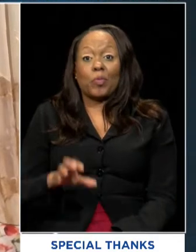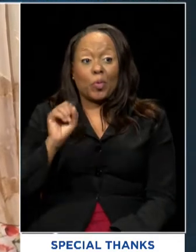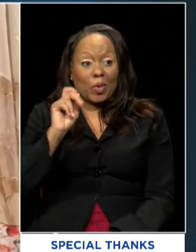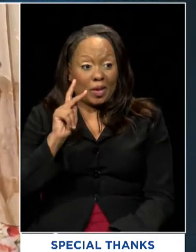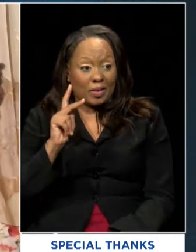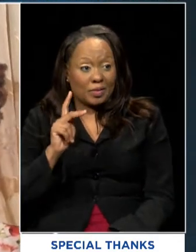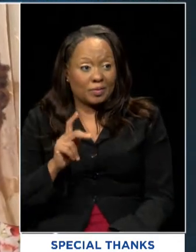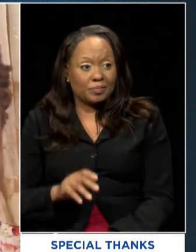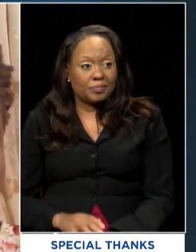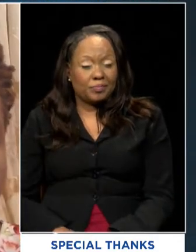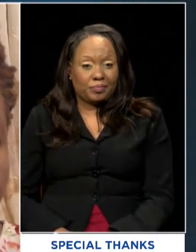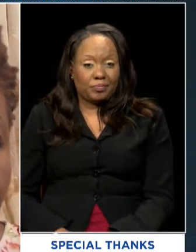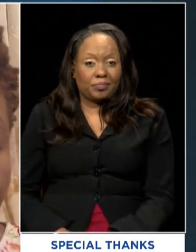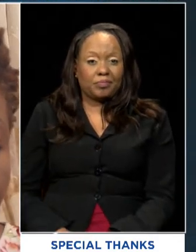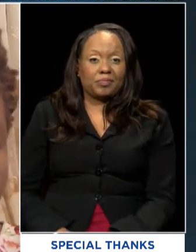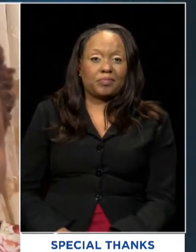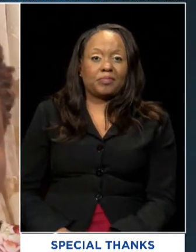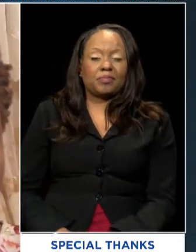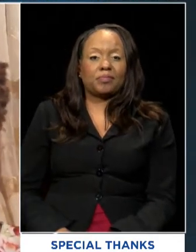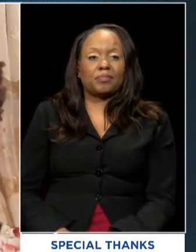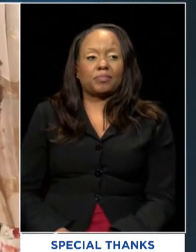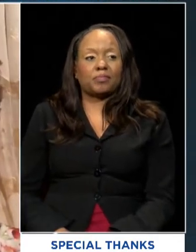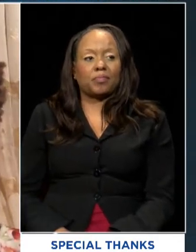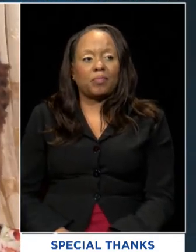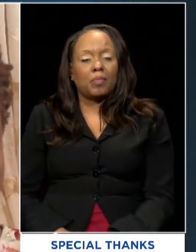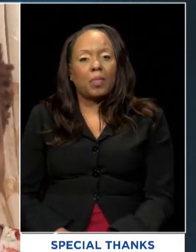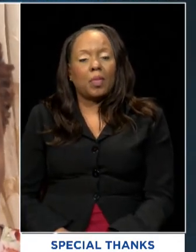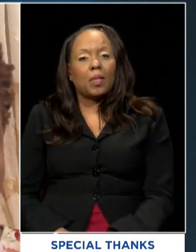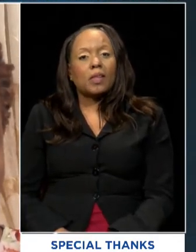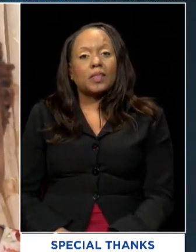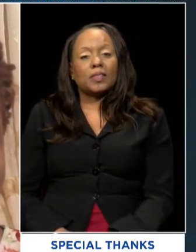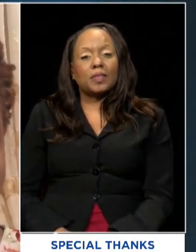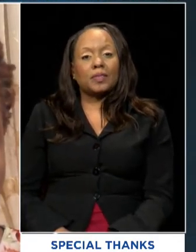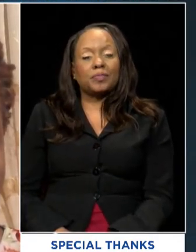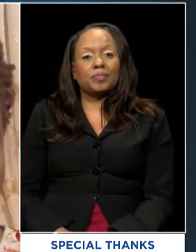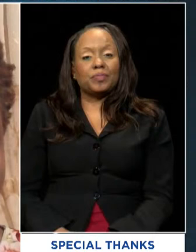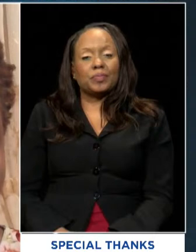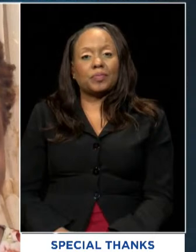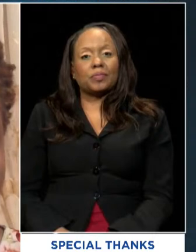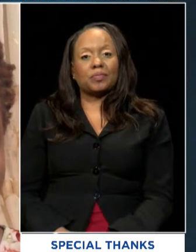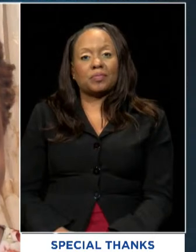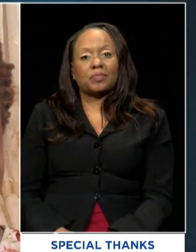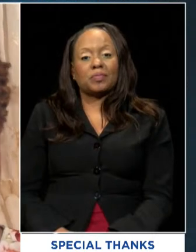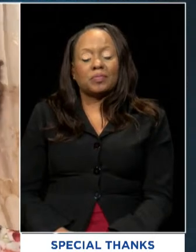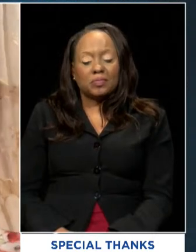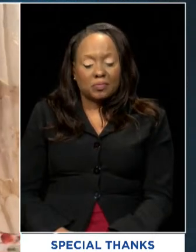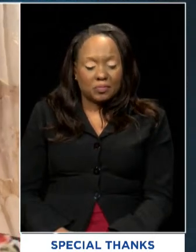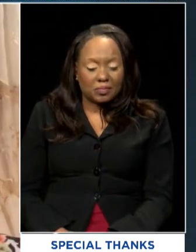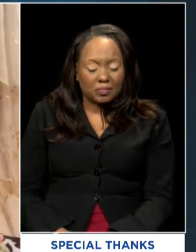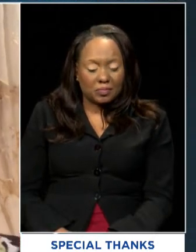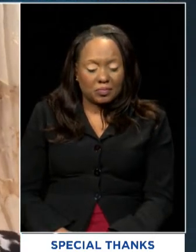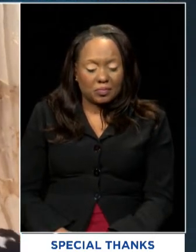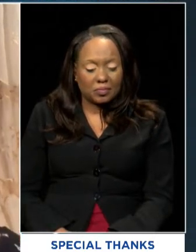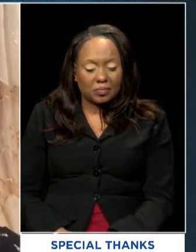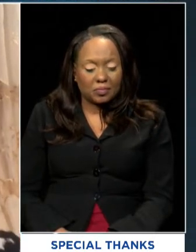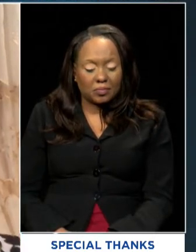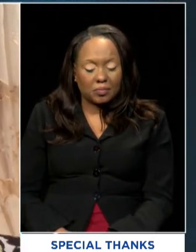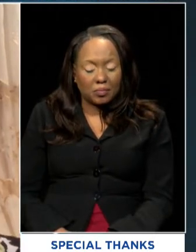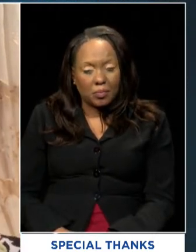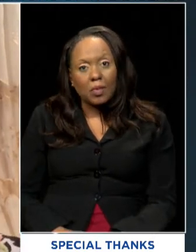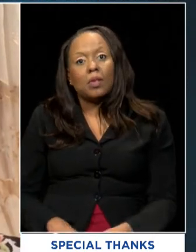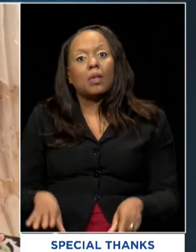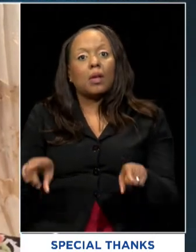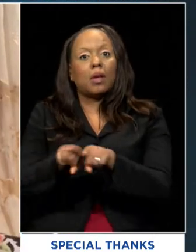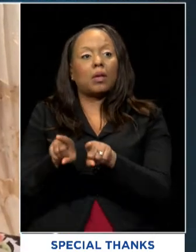this is a diet that would also work for persons who are living after having had a heart